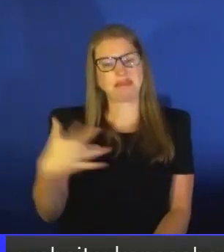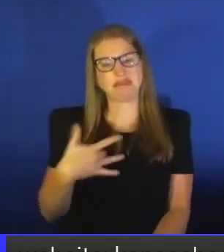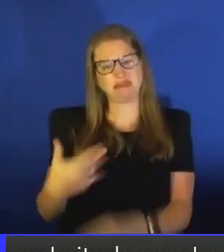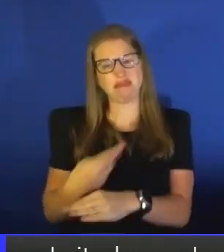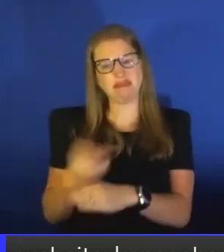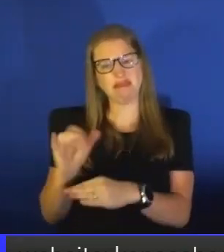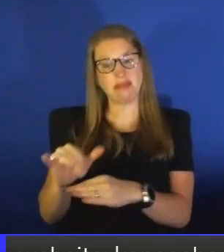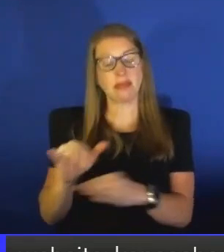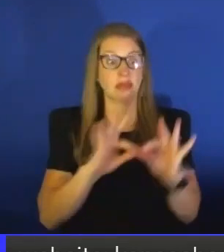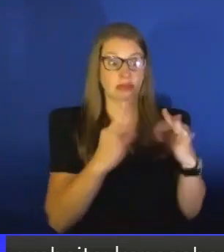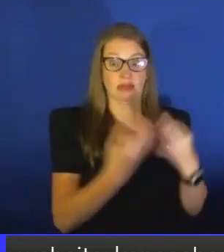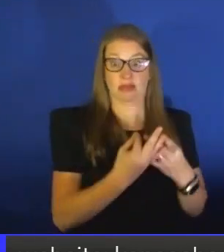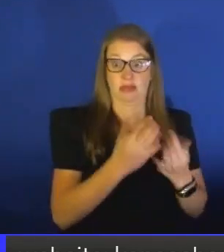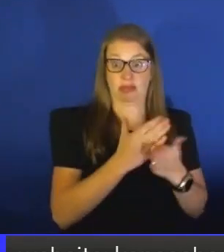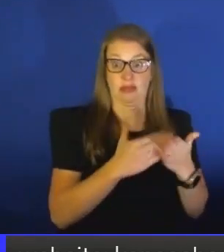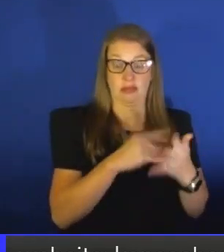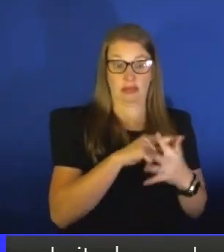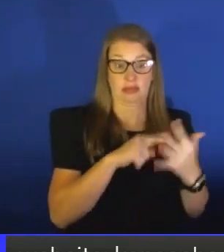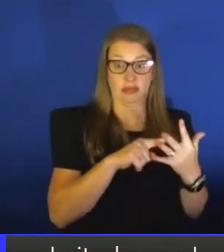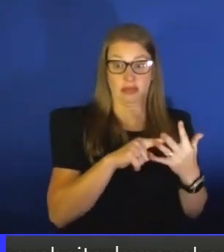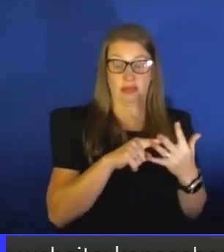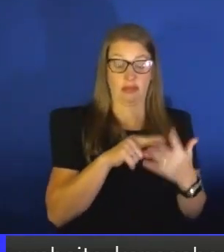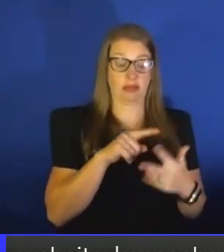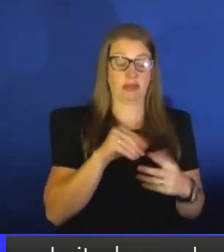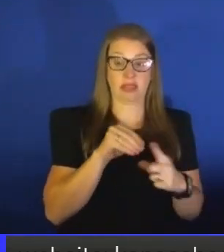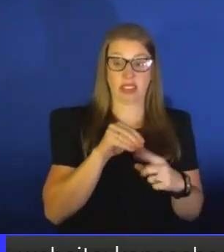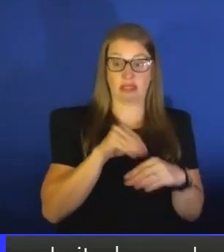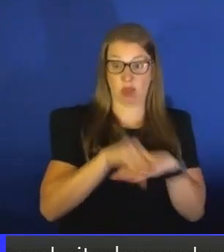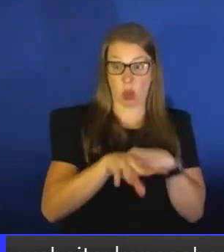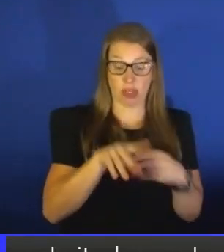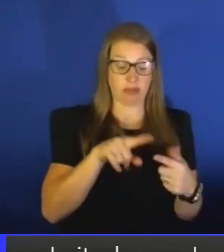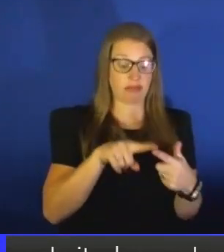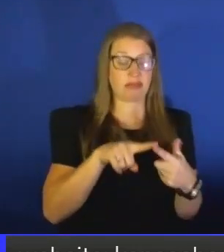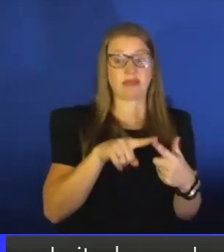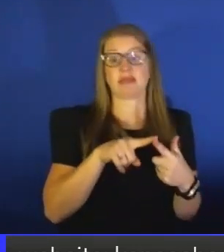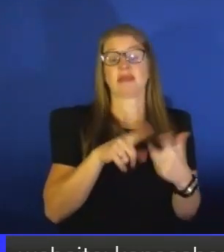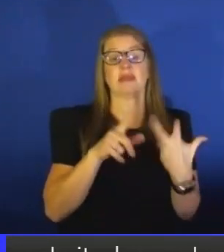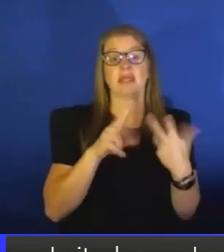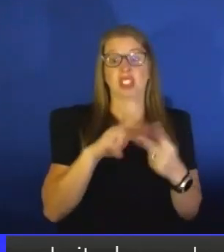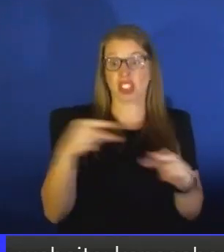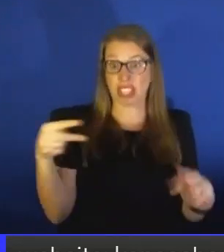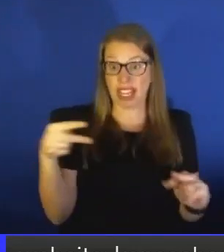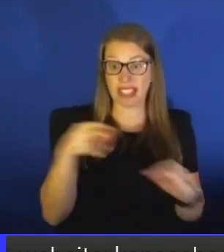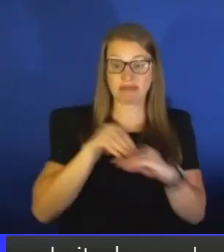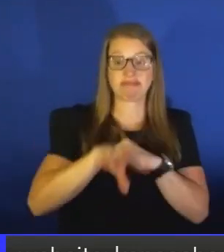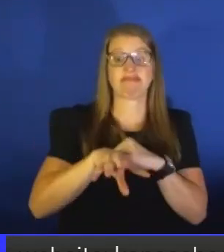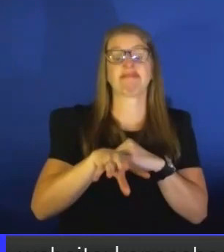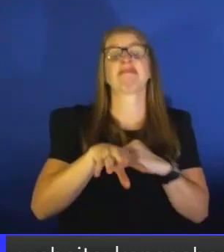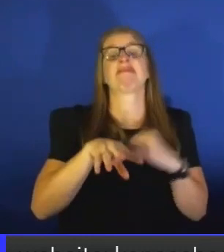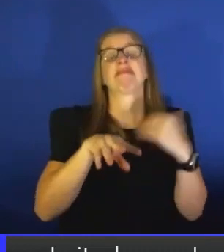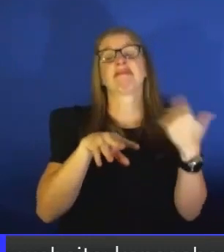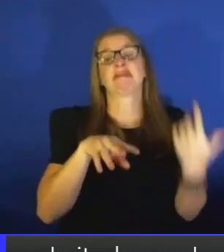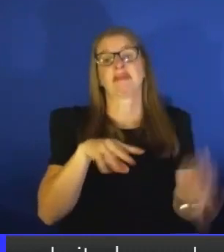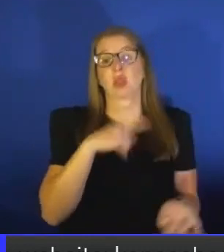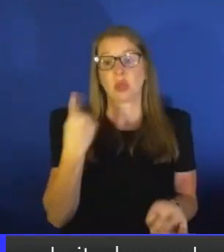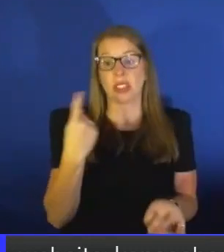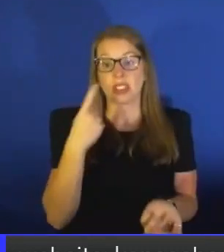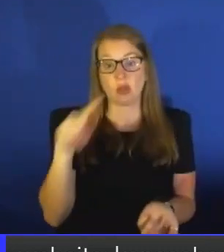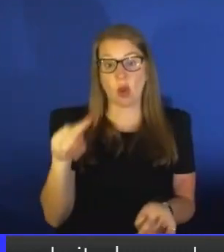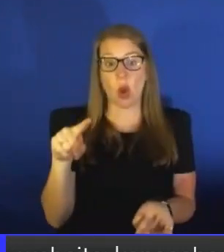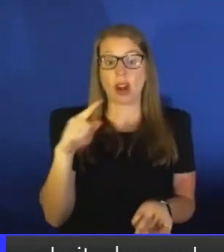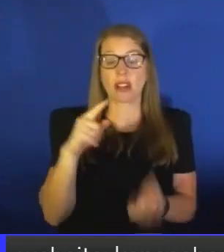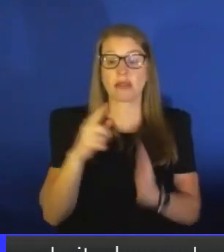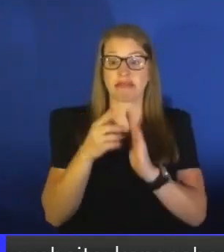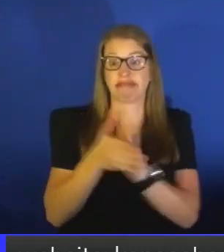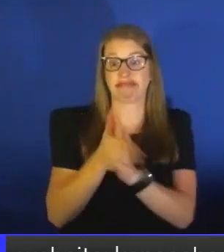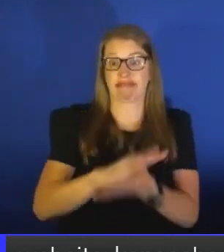family factors, there's genetic factors, several other factors that weigh into this whole risk for obstructive sleep apnea. As you